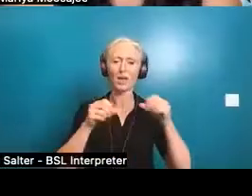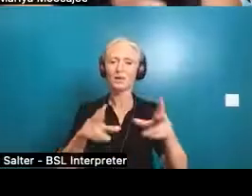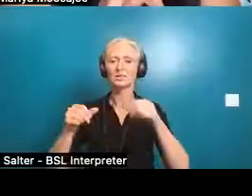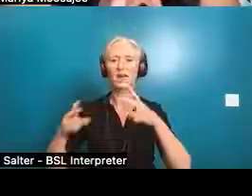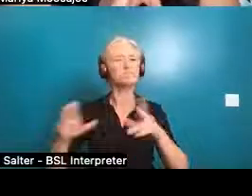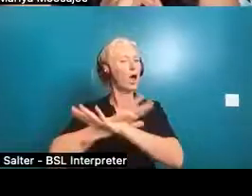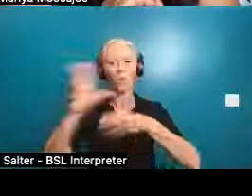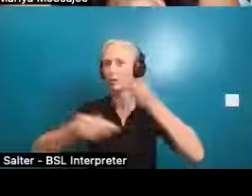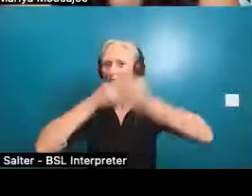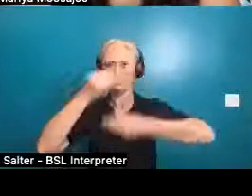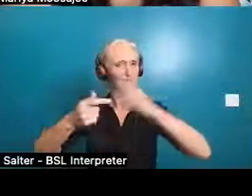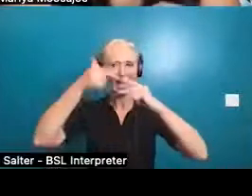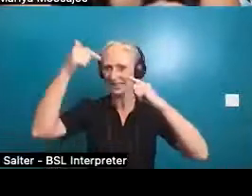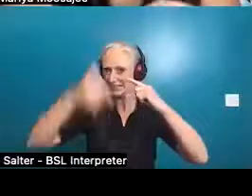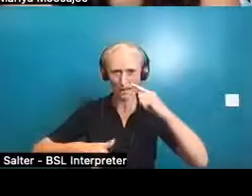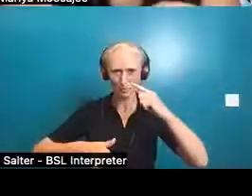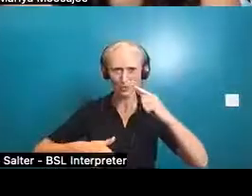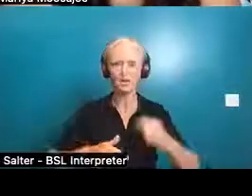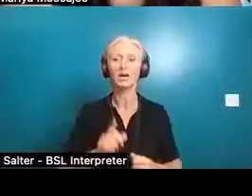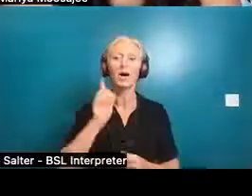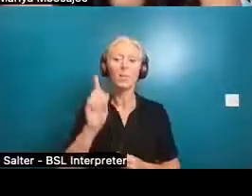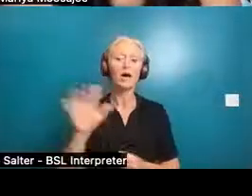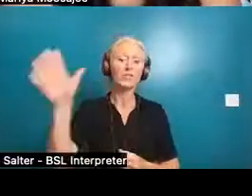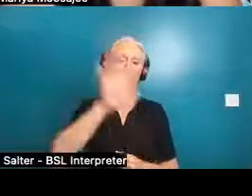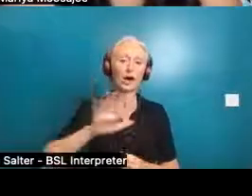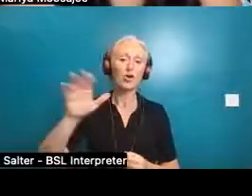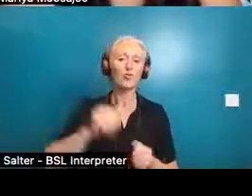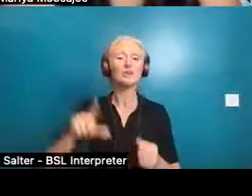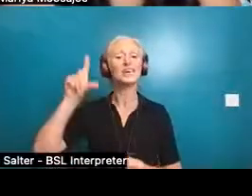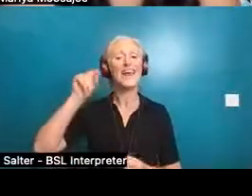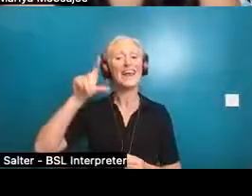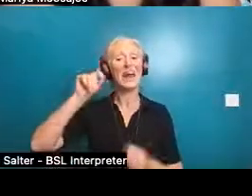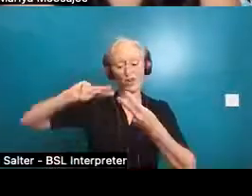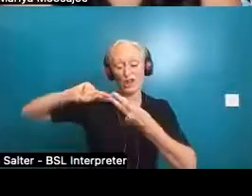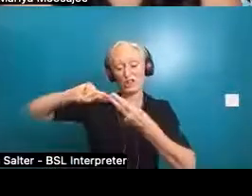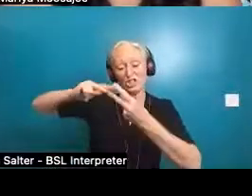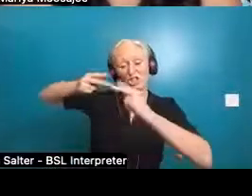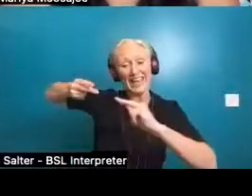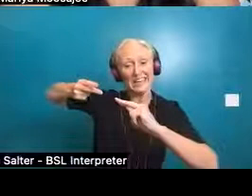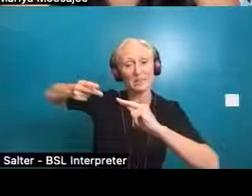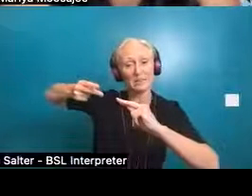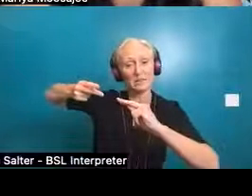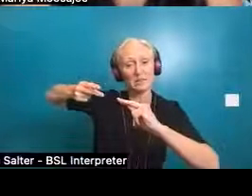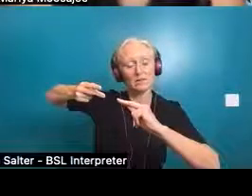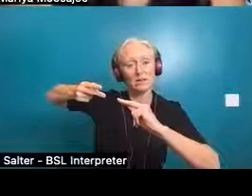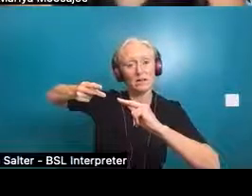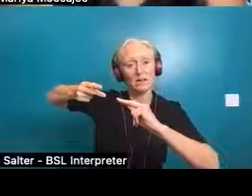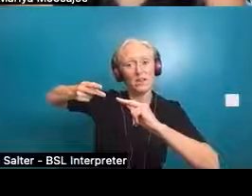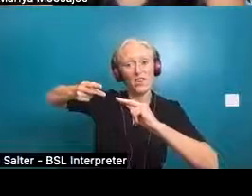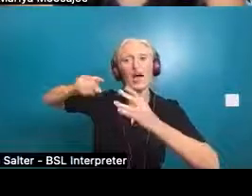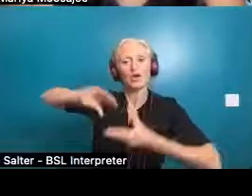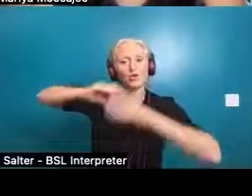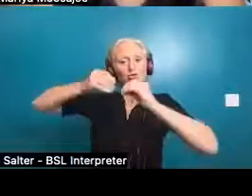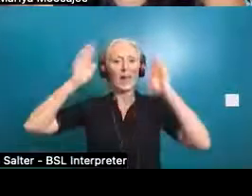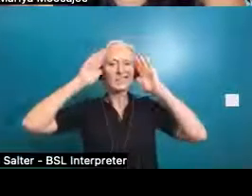but suffice to say that there are around 11 genes that are known to cause Usher syndrome. And most of these genes are actually